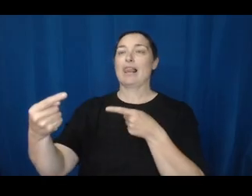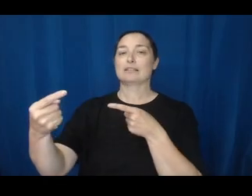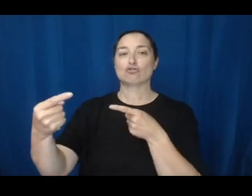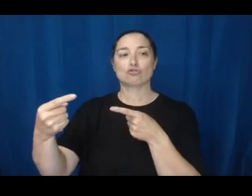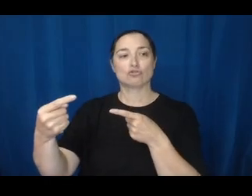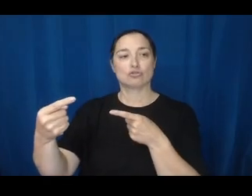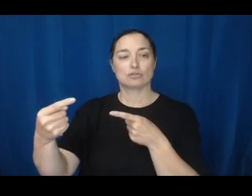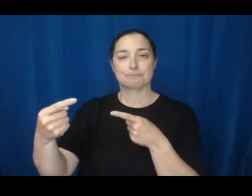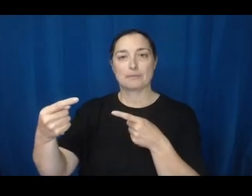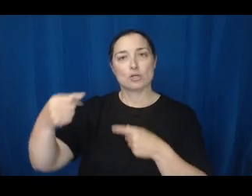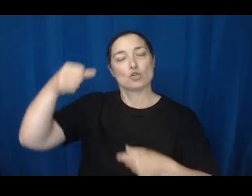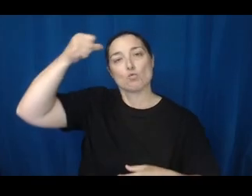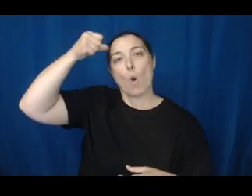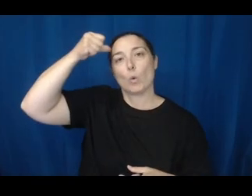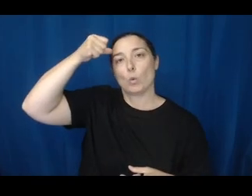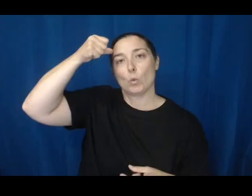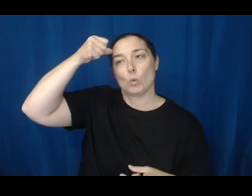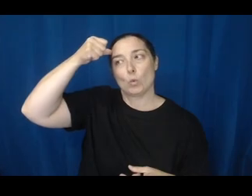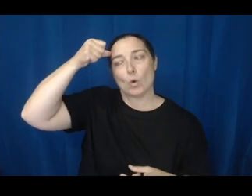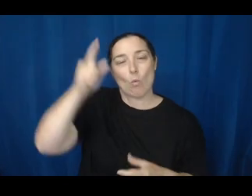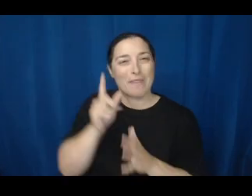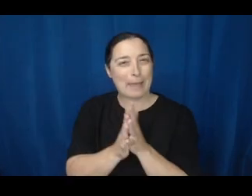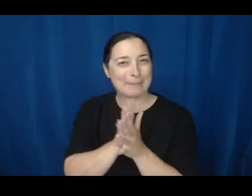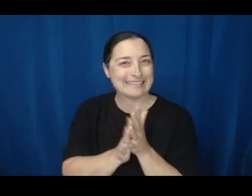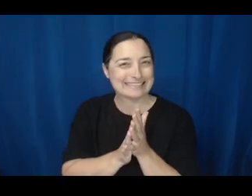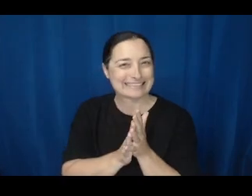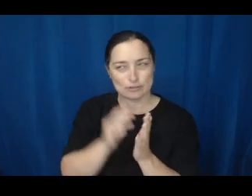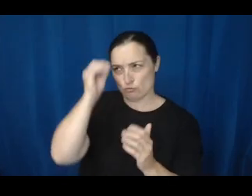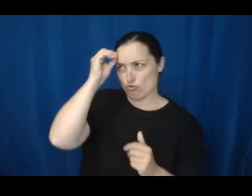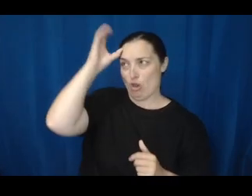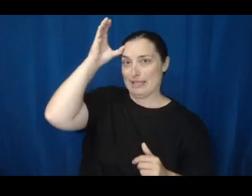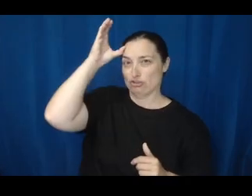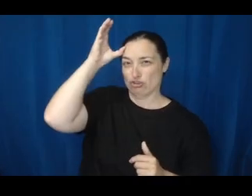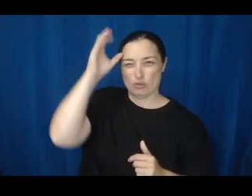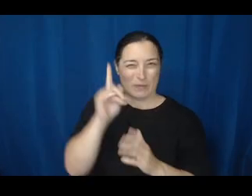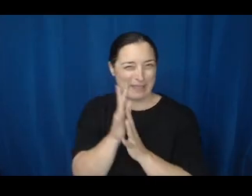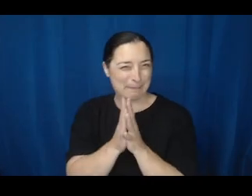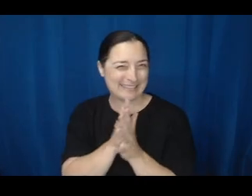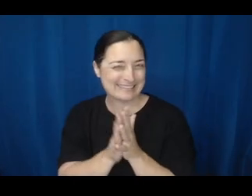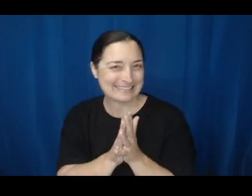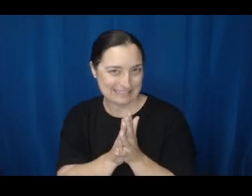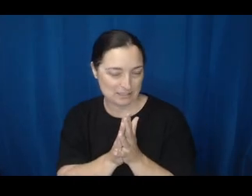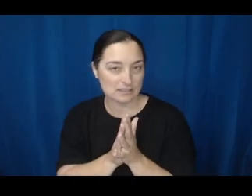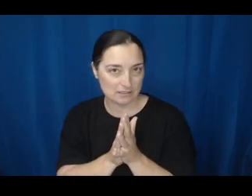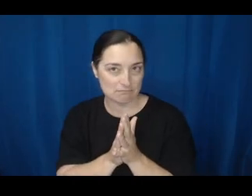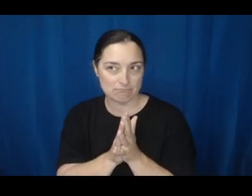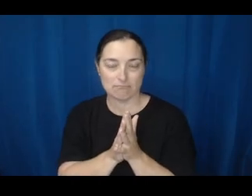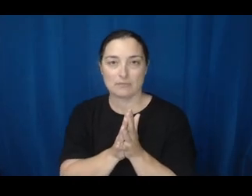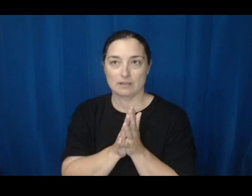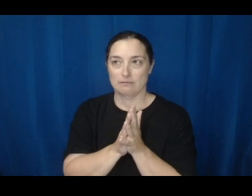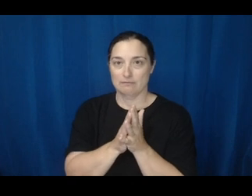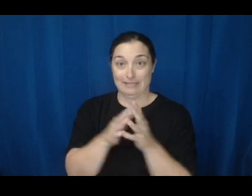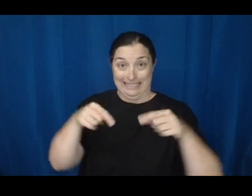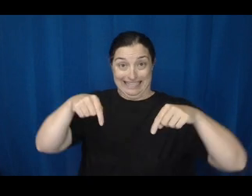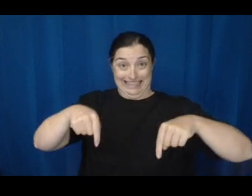of knowing. What does it mean to know or have knowledge in our school systems and universities as well? We live in a country that has